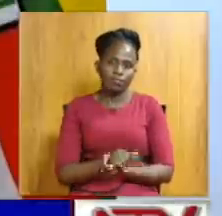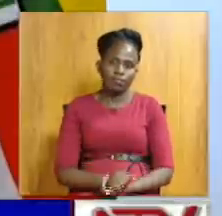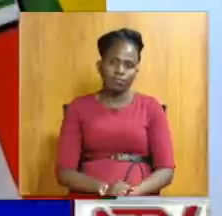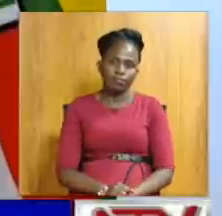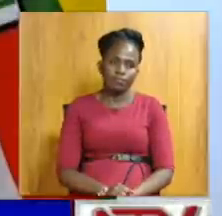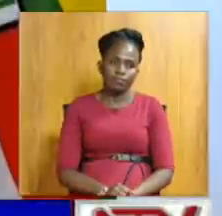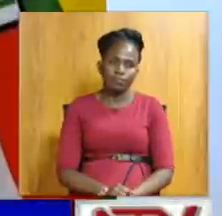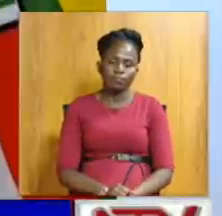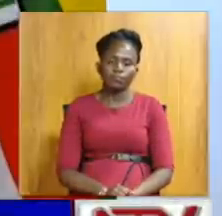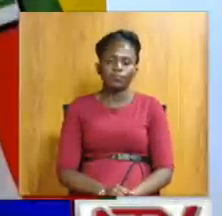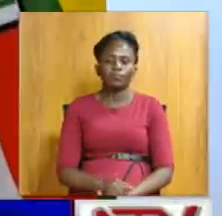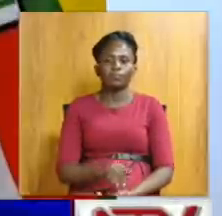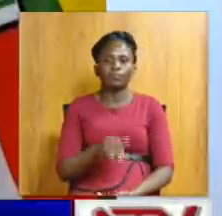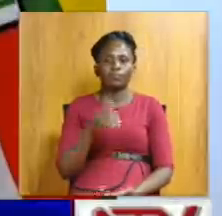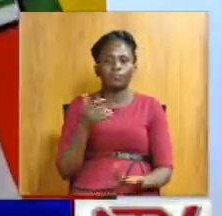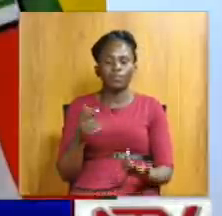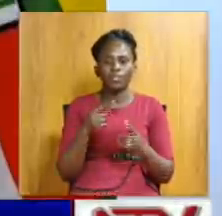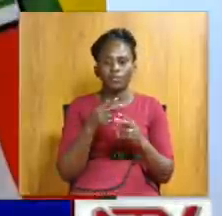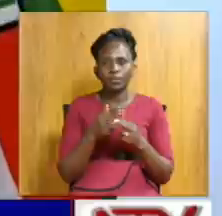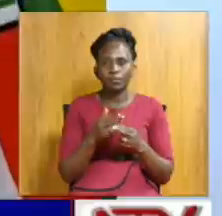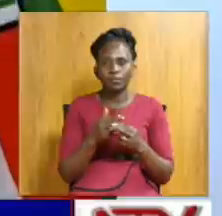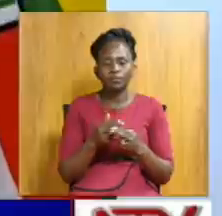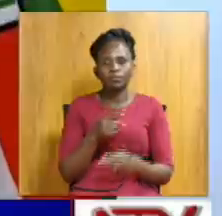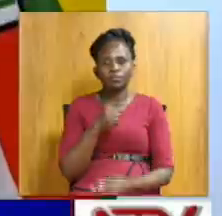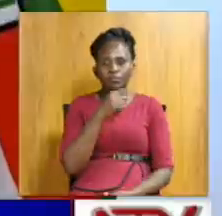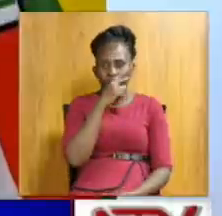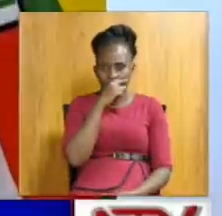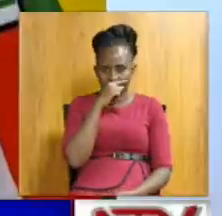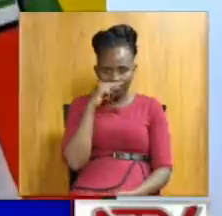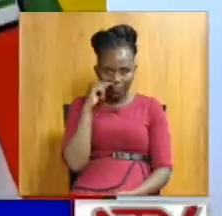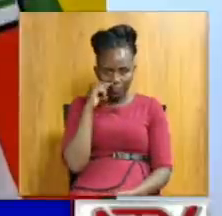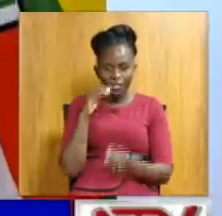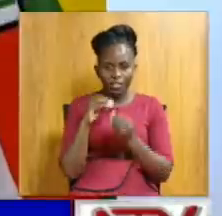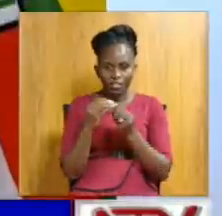I'm Yoweri Museveni, son of Amos Kaguta,